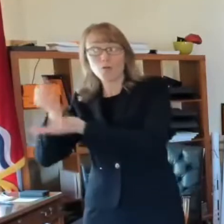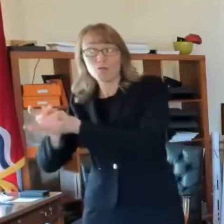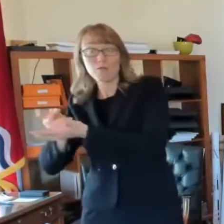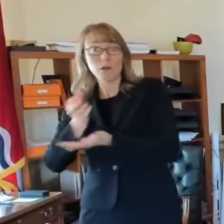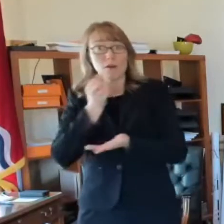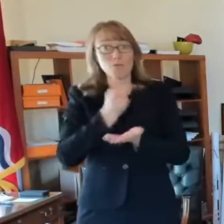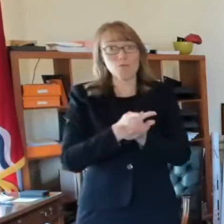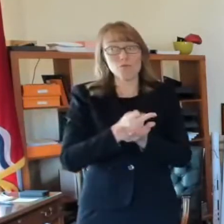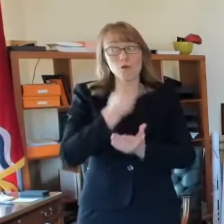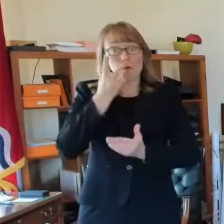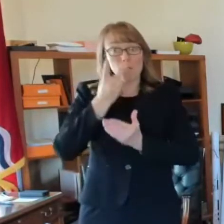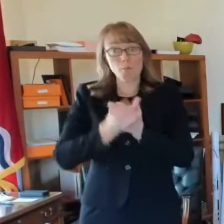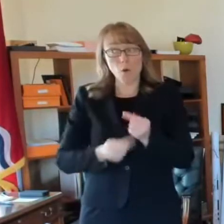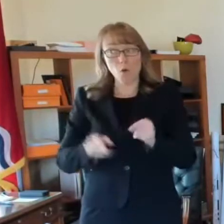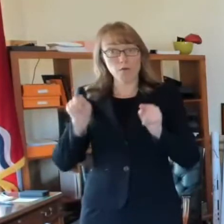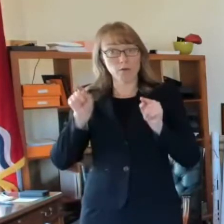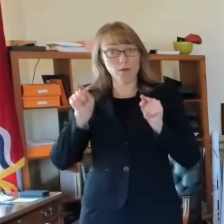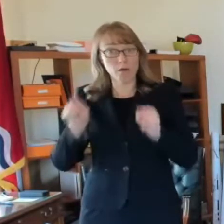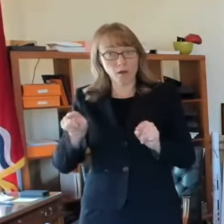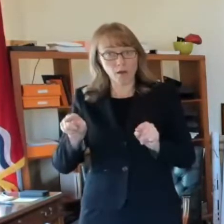distribution of the vaccine